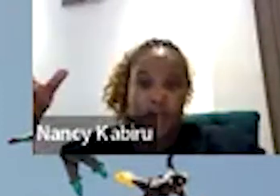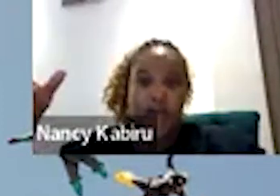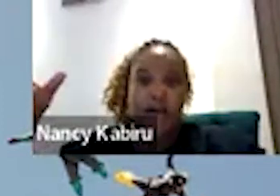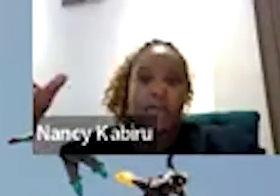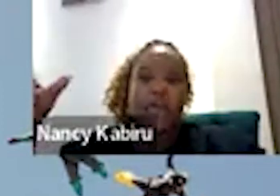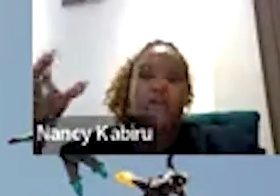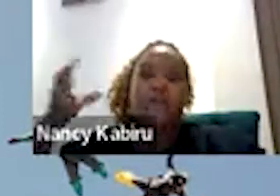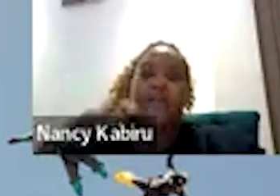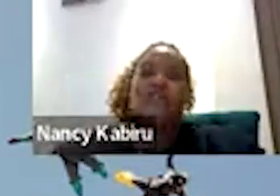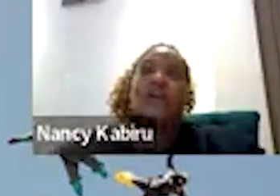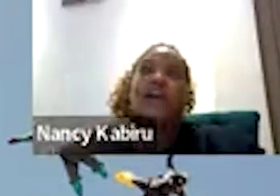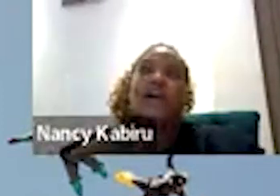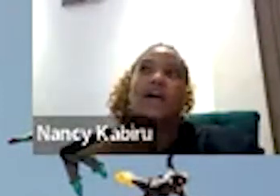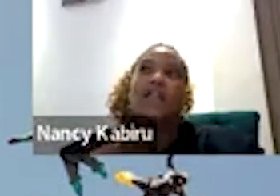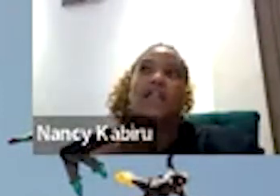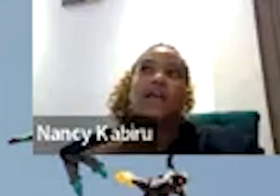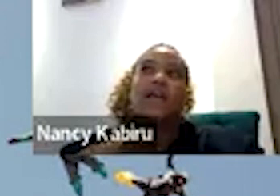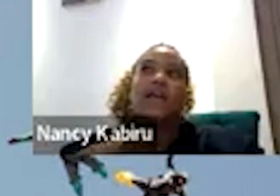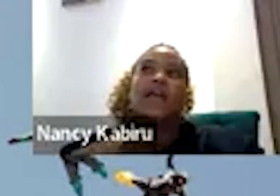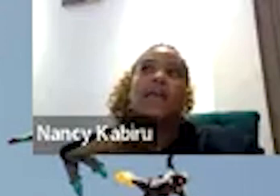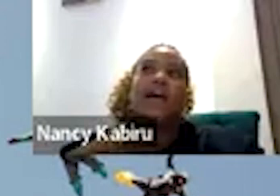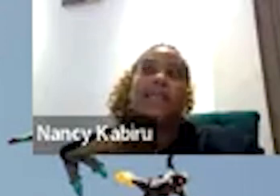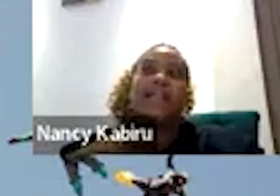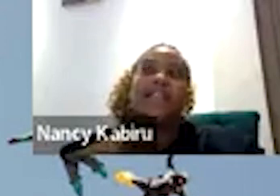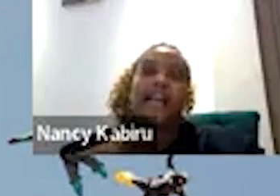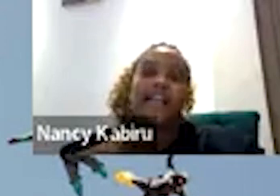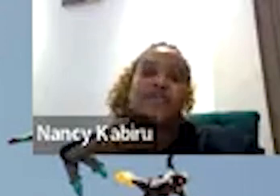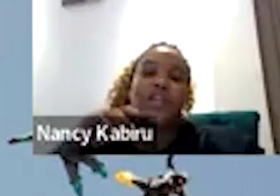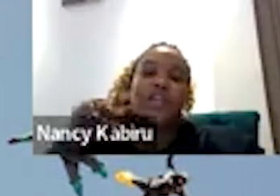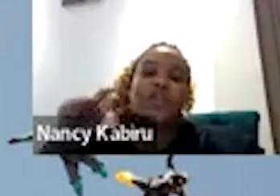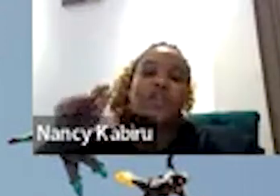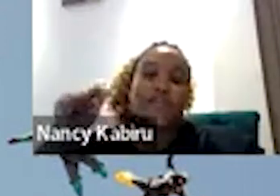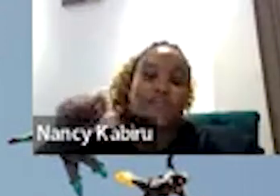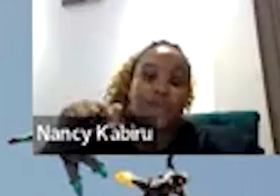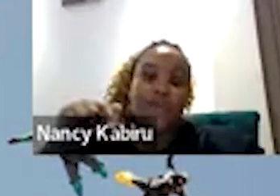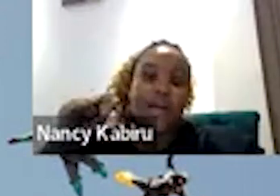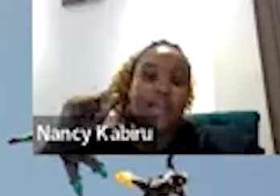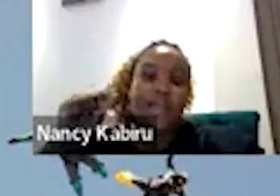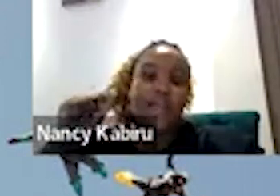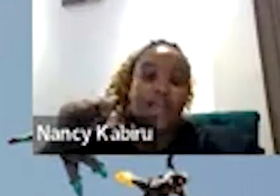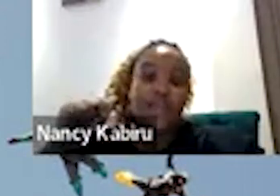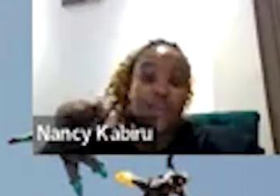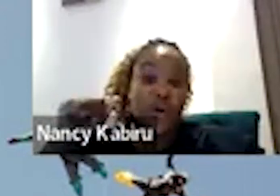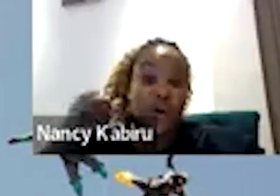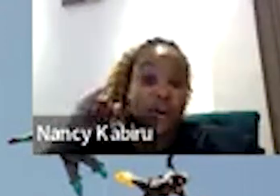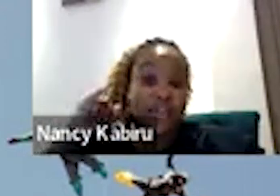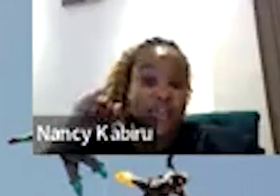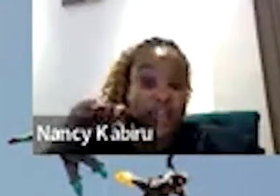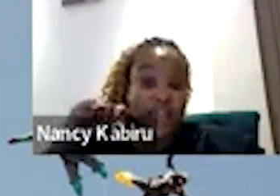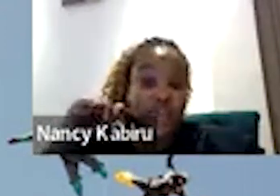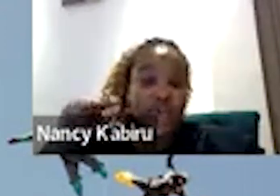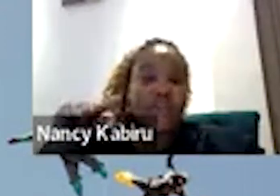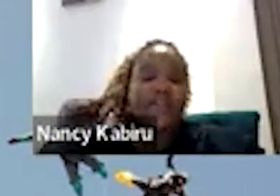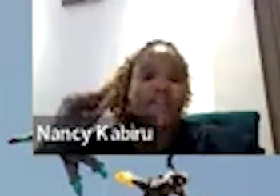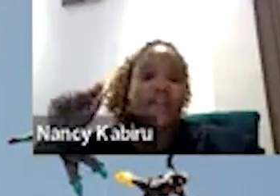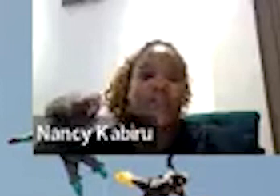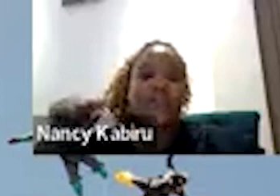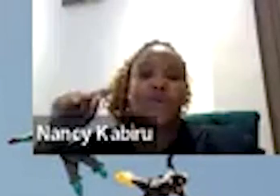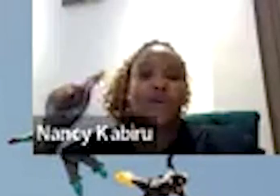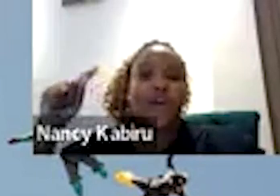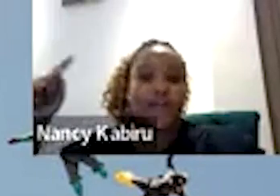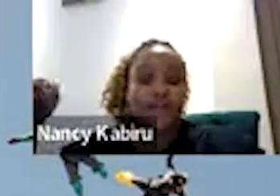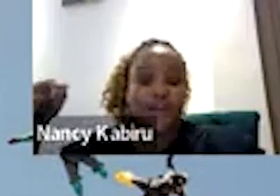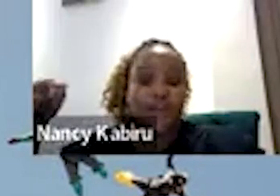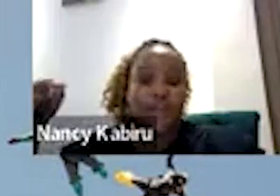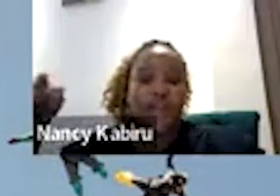support, because mental health, it becomes a challenge when it causes you as an individual a challenge, or it